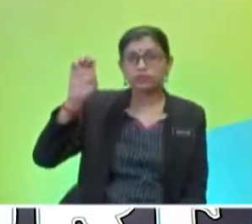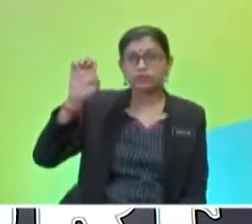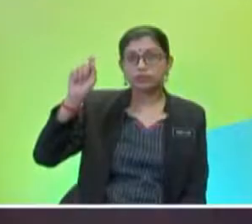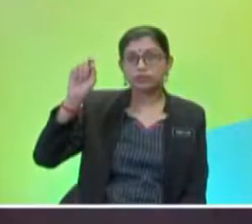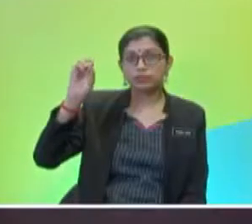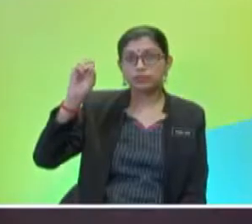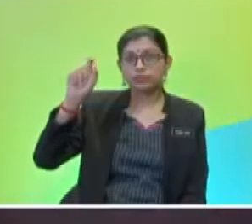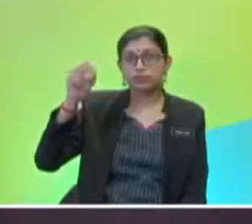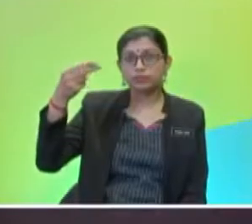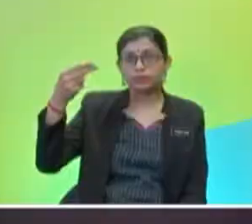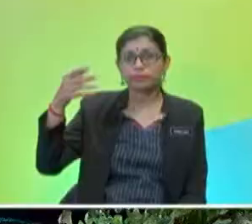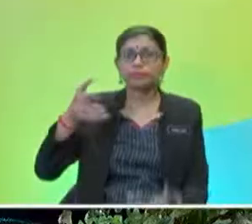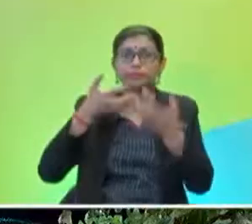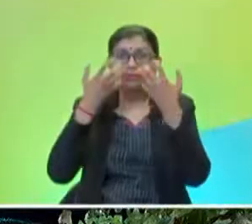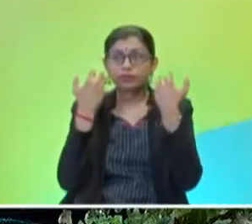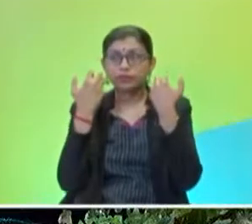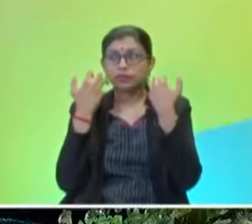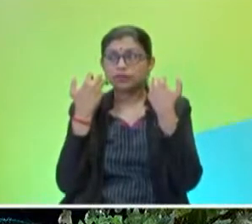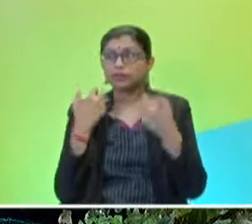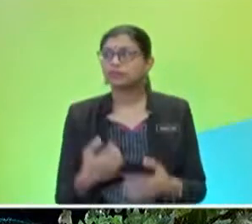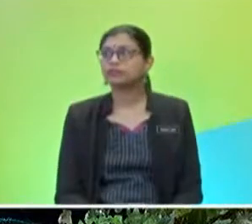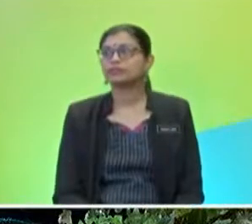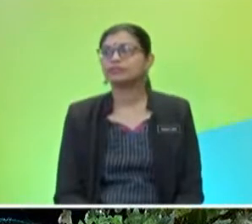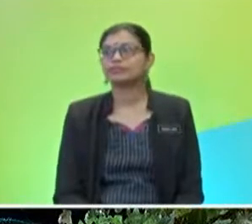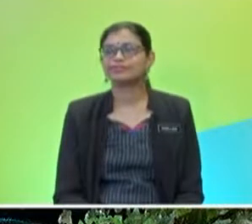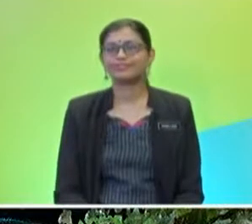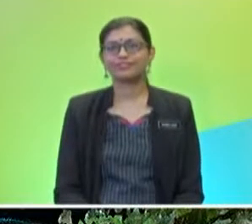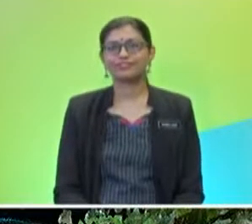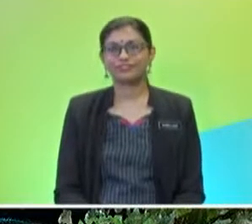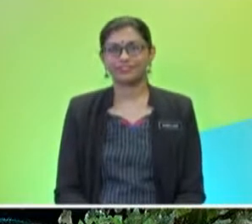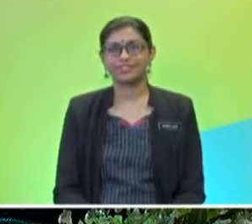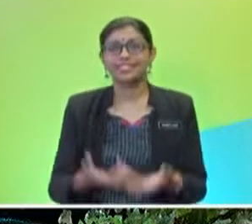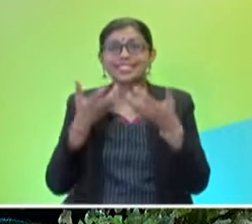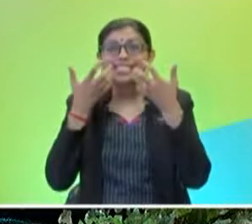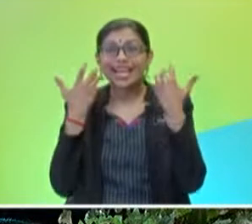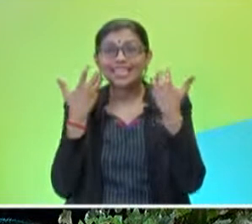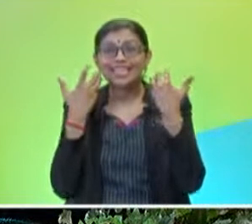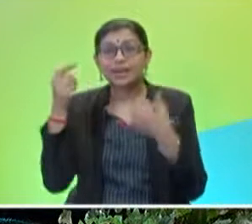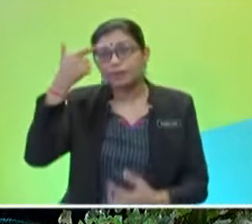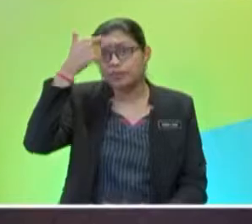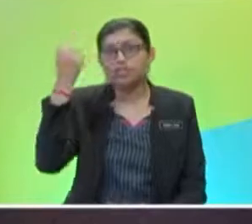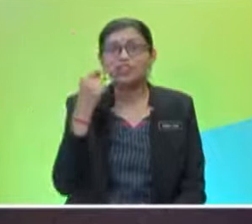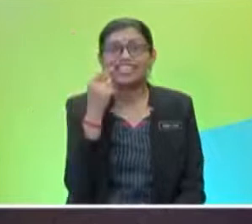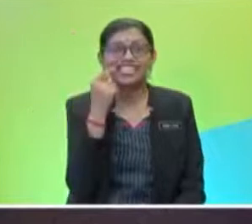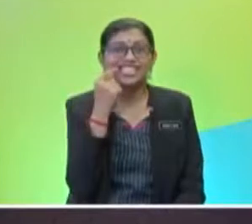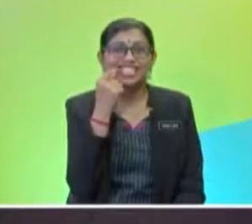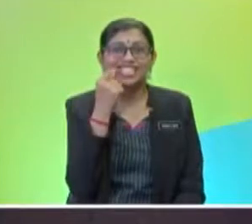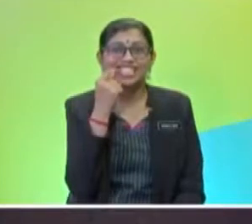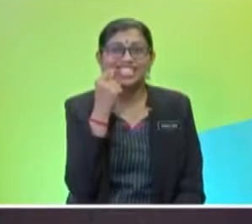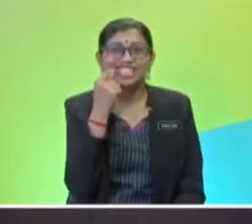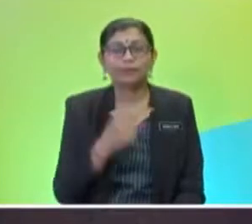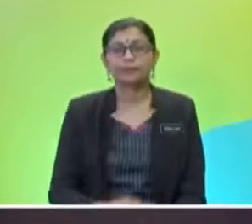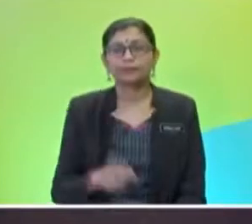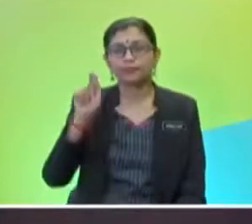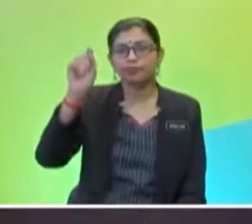Ah, saber-toothed tiger. Or is it a saber-toothed lion? No, saber-toothed tiger. Saber-toothed tiger. Yes, you are right, Avangshan. Yay!